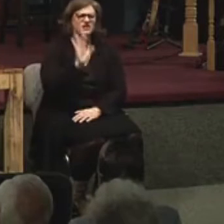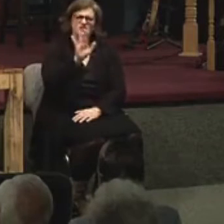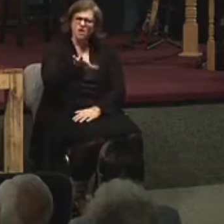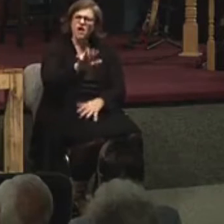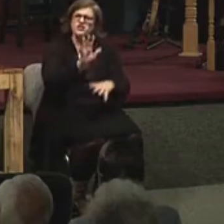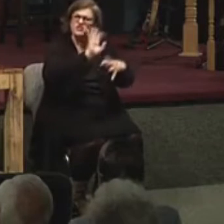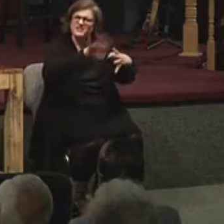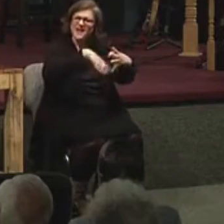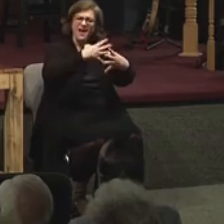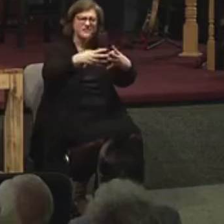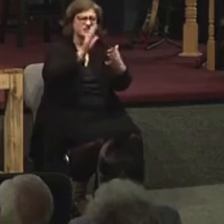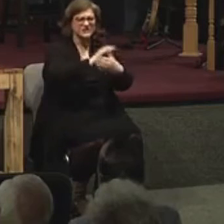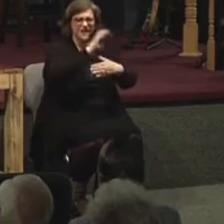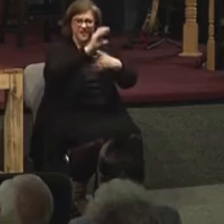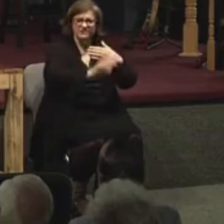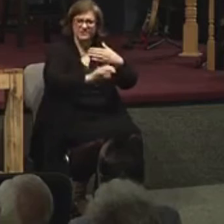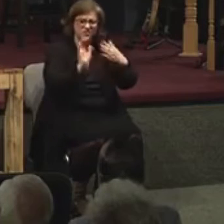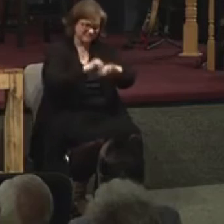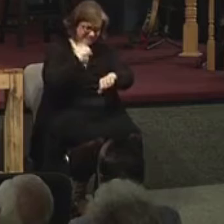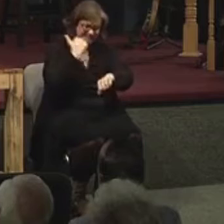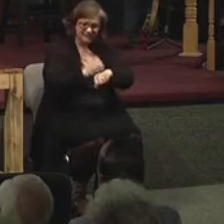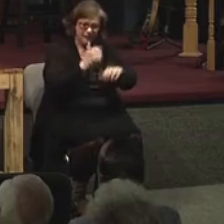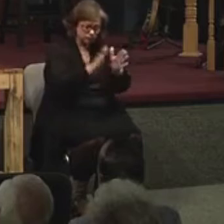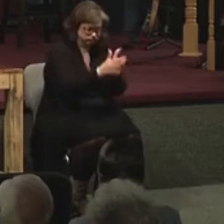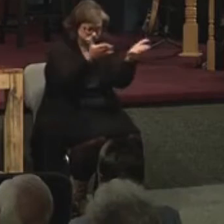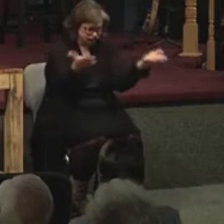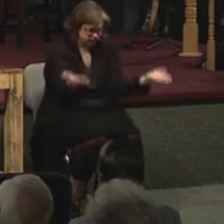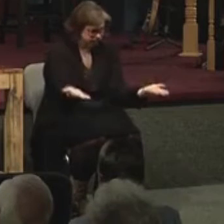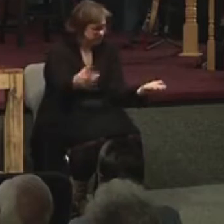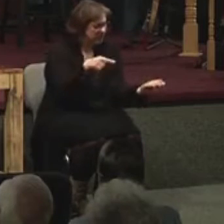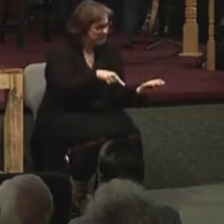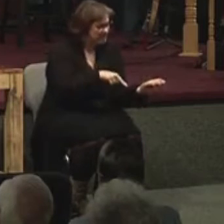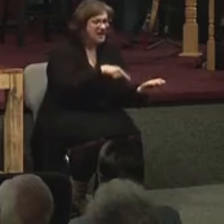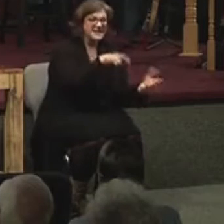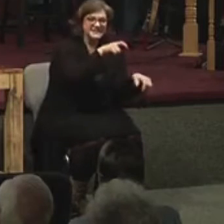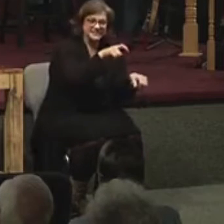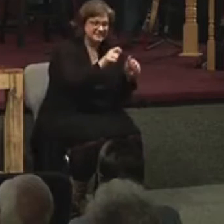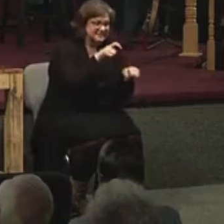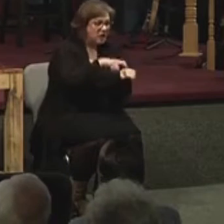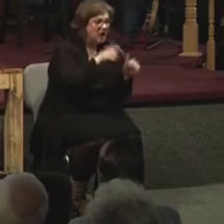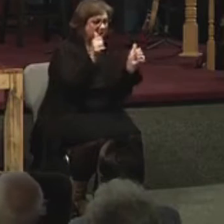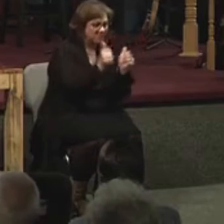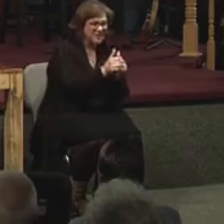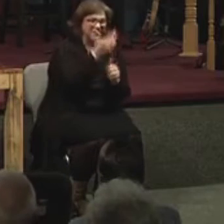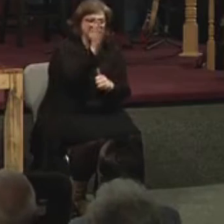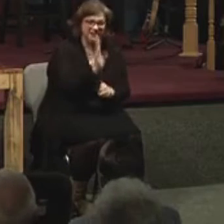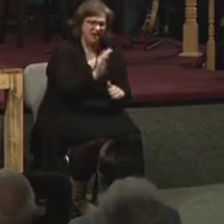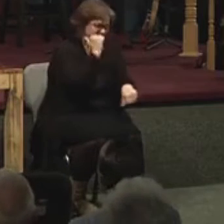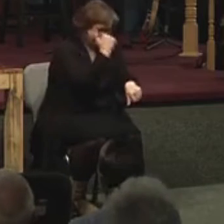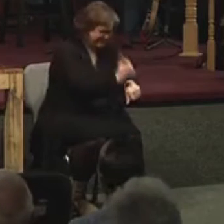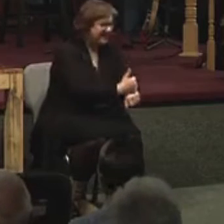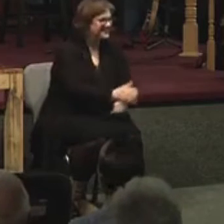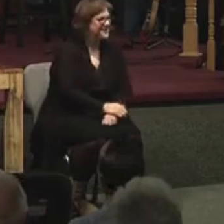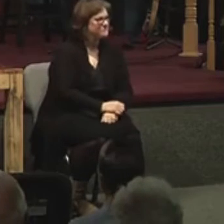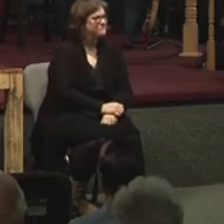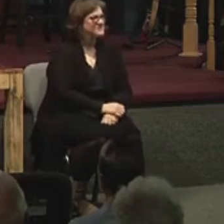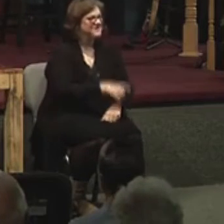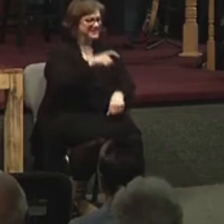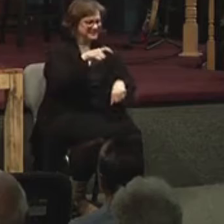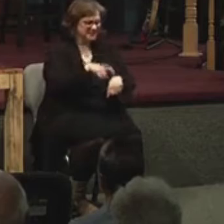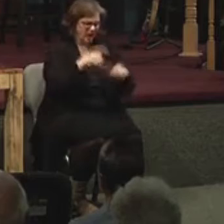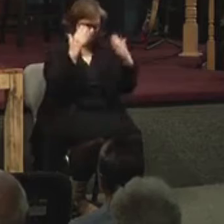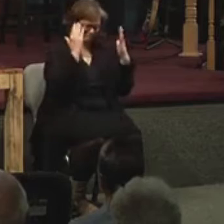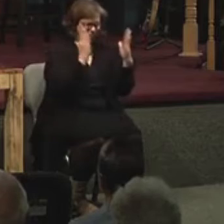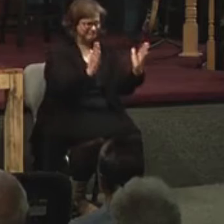that you're blocking out time to love God and to love the people in your life. That you're blocking out uninterrupted time with your